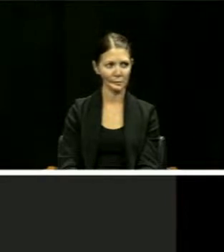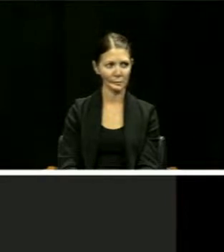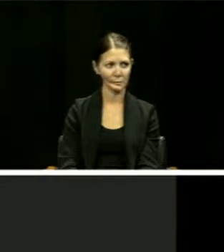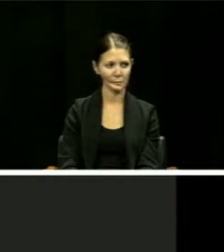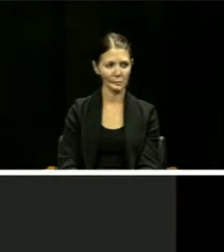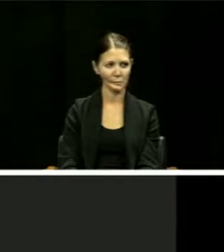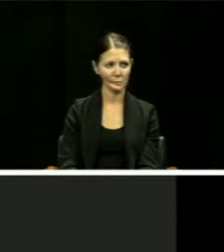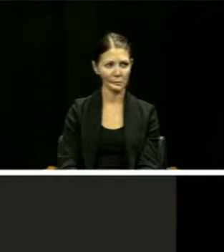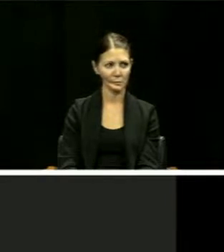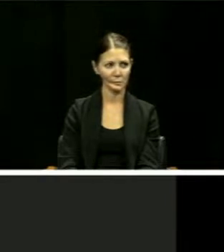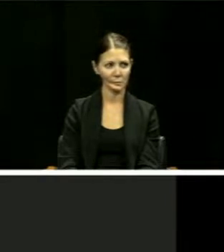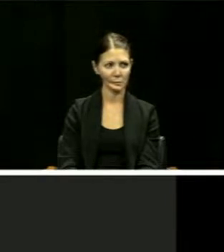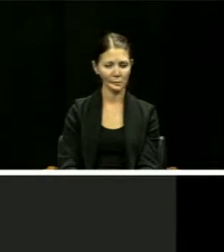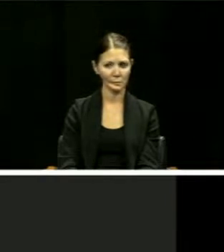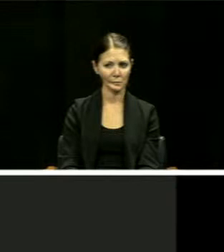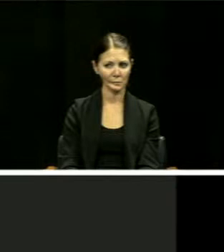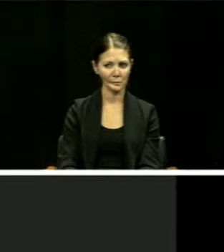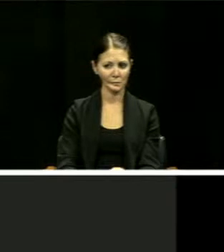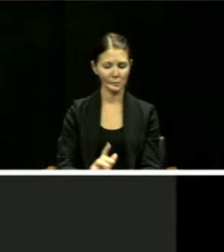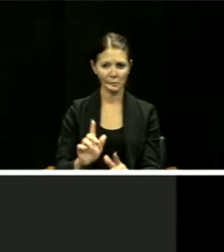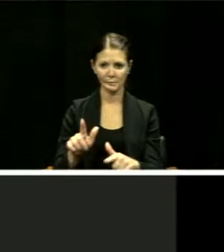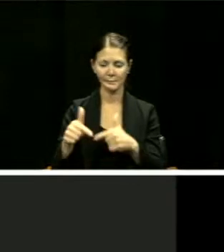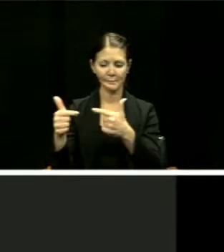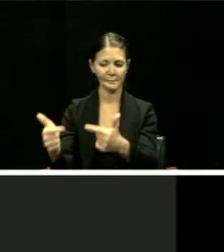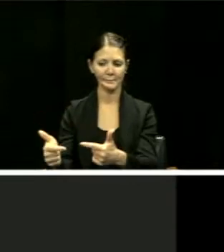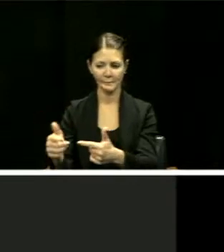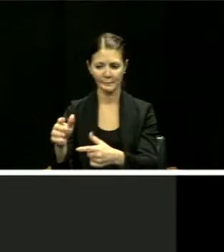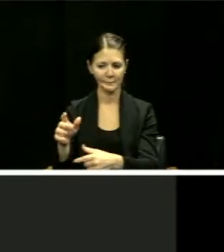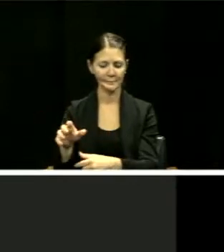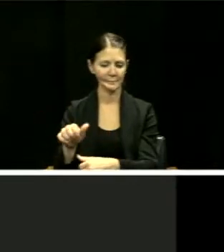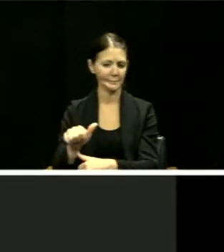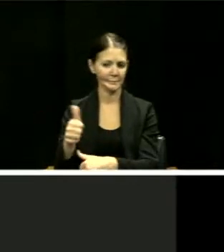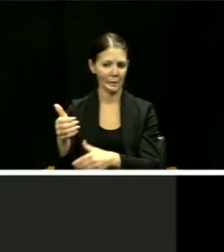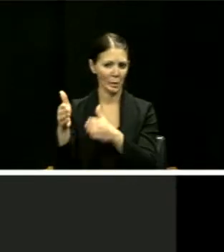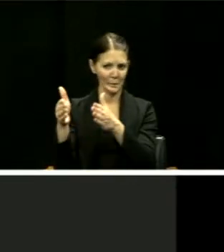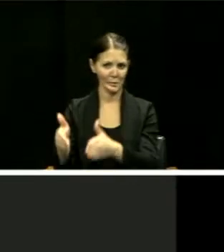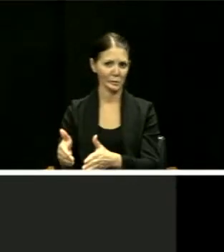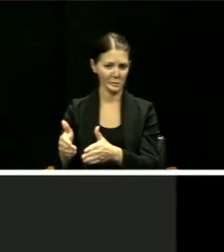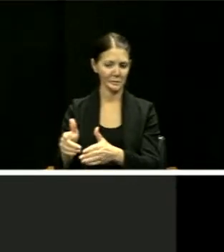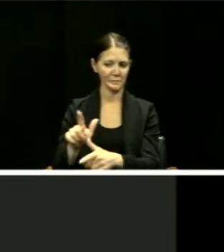Mr. Alderman, you're welcome to unmute your line.